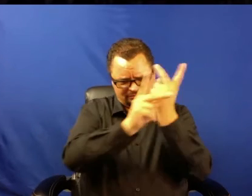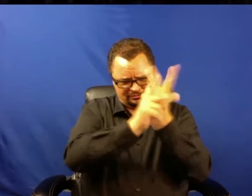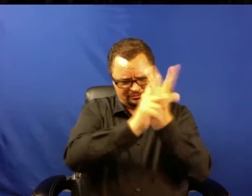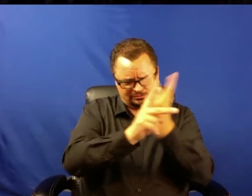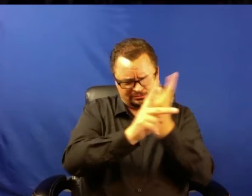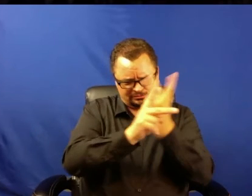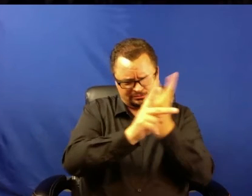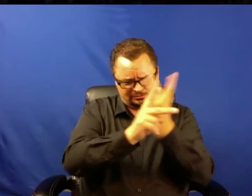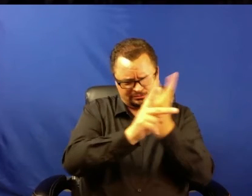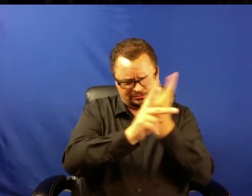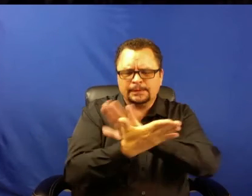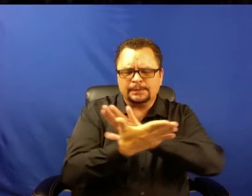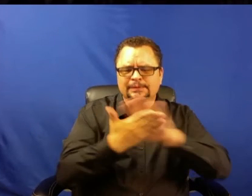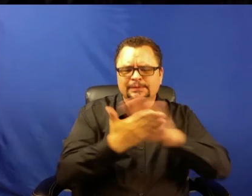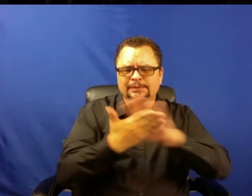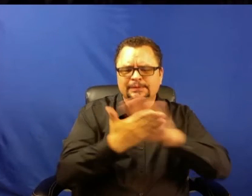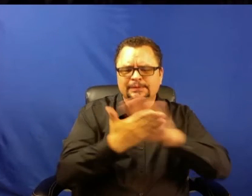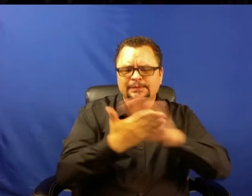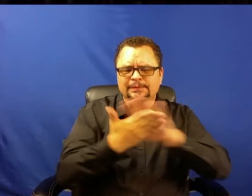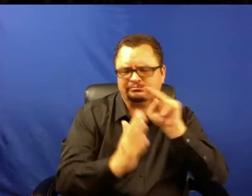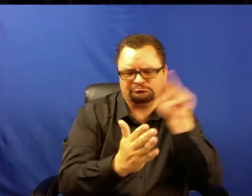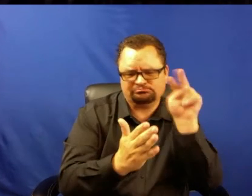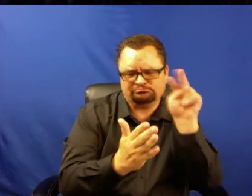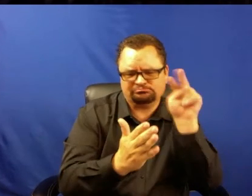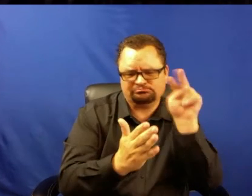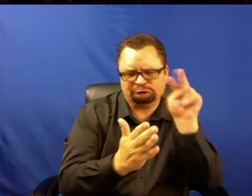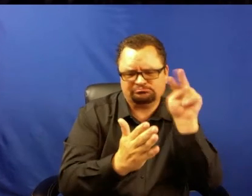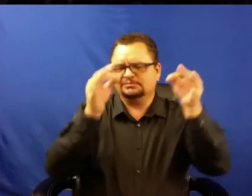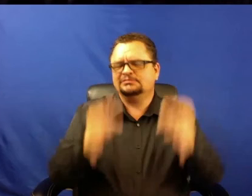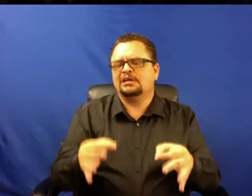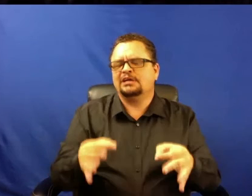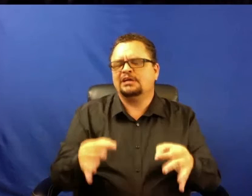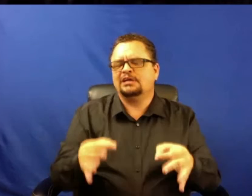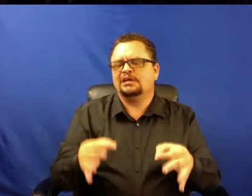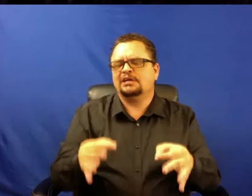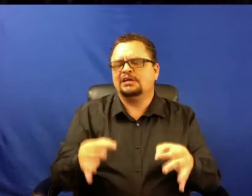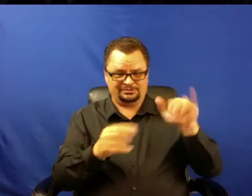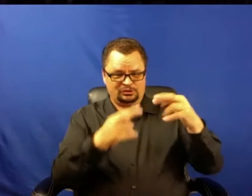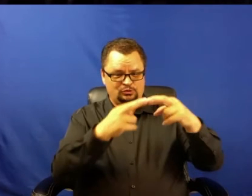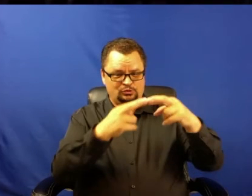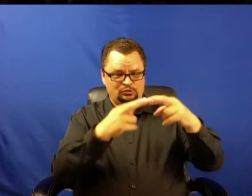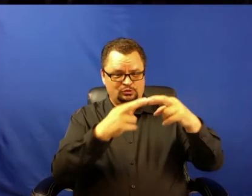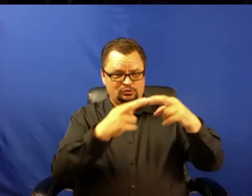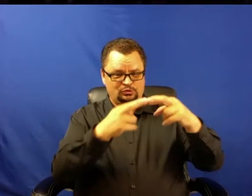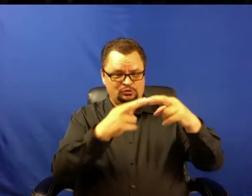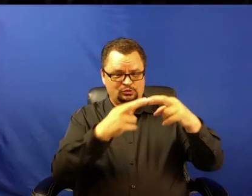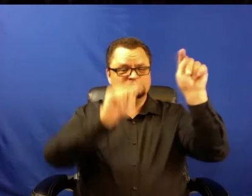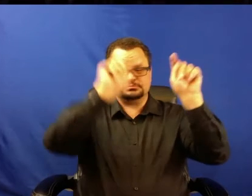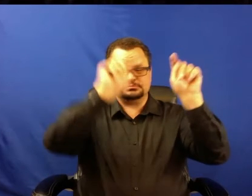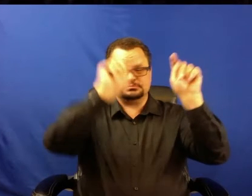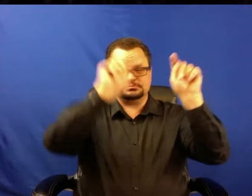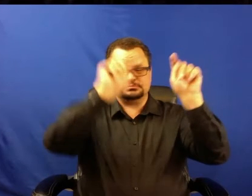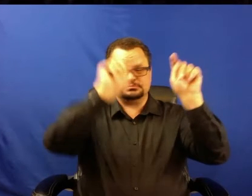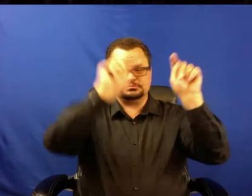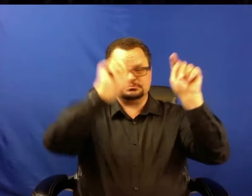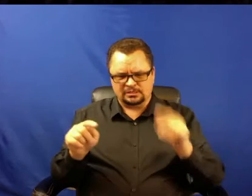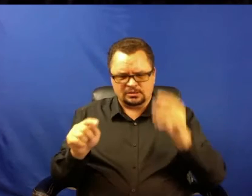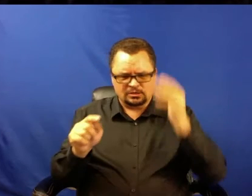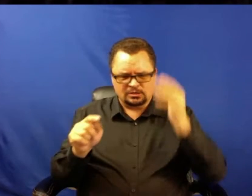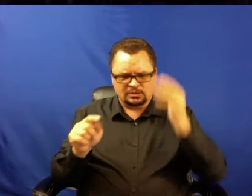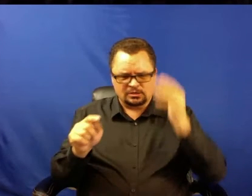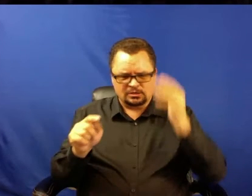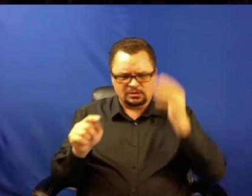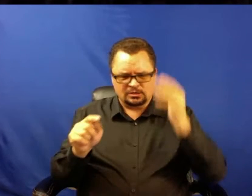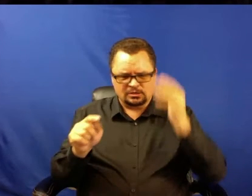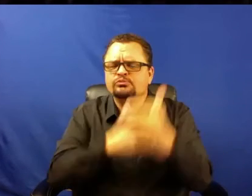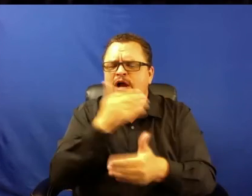as we know, hospitals take patients as a regional system. So this includes